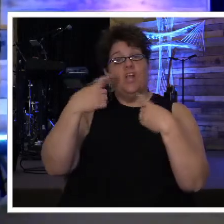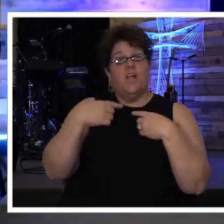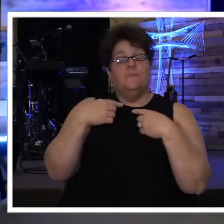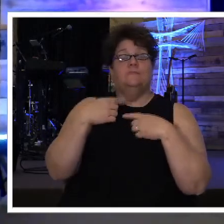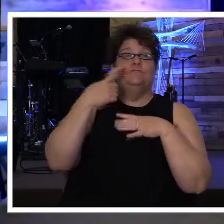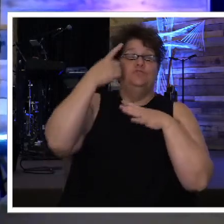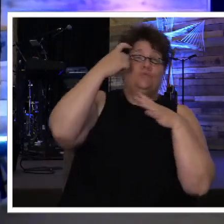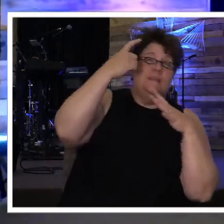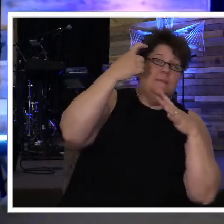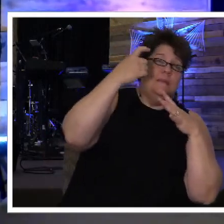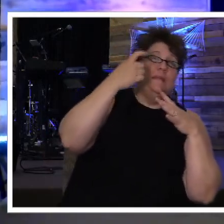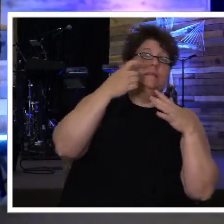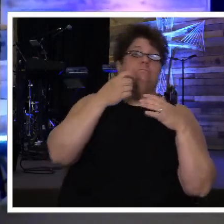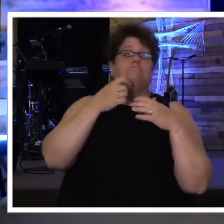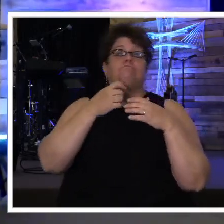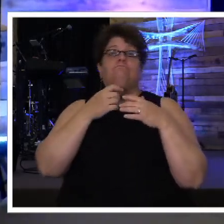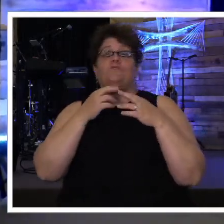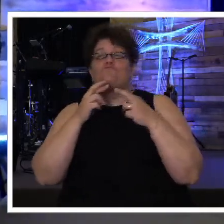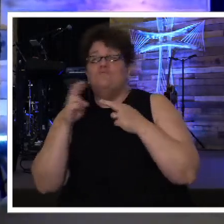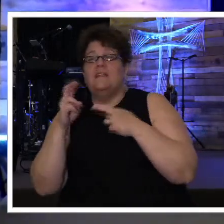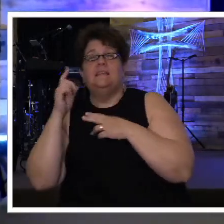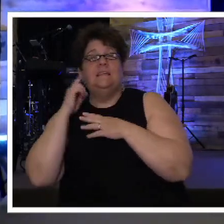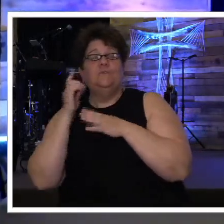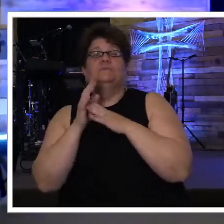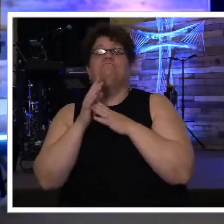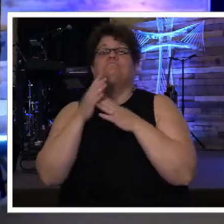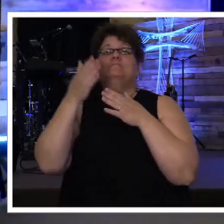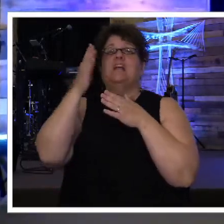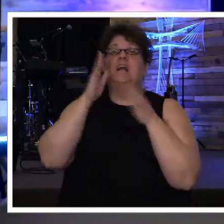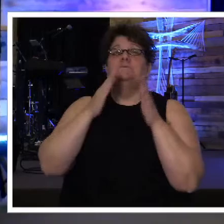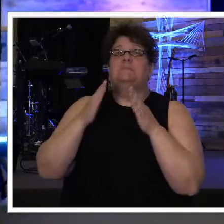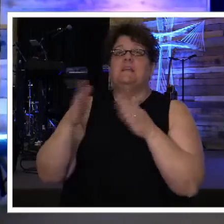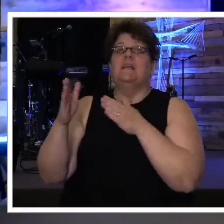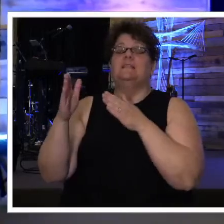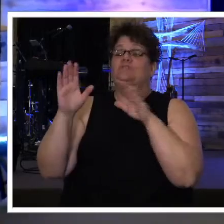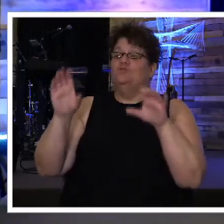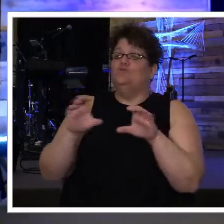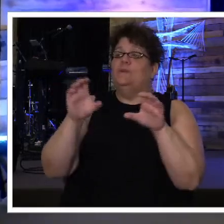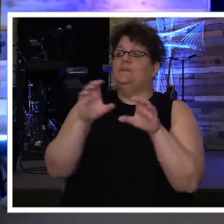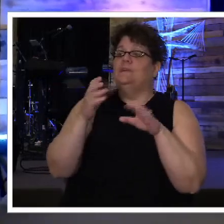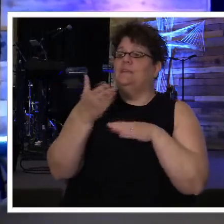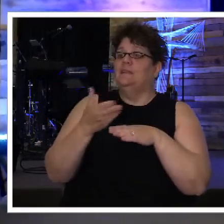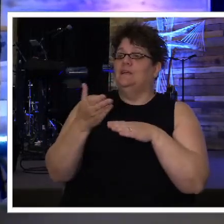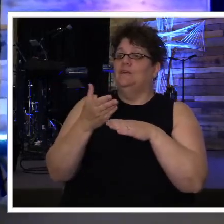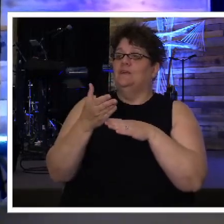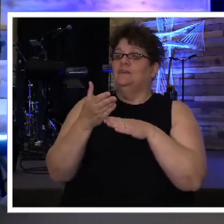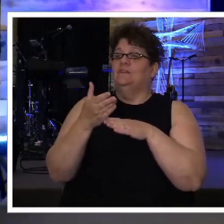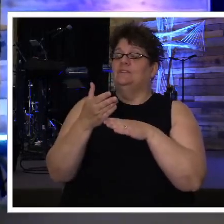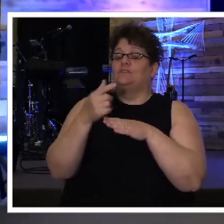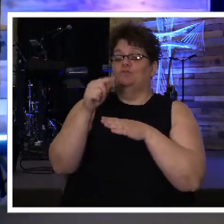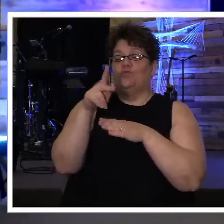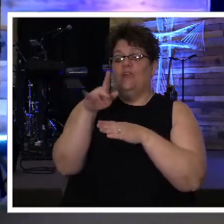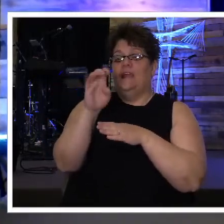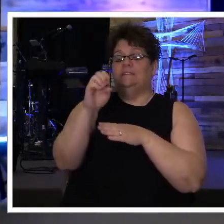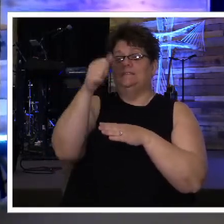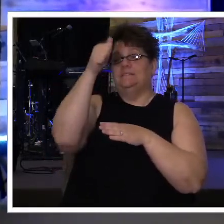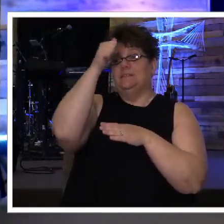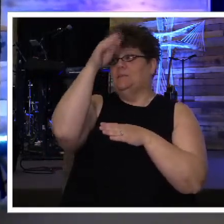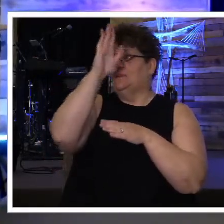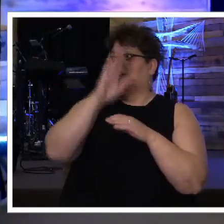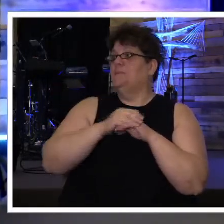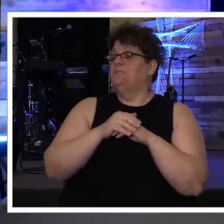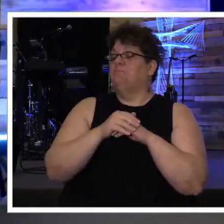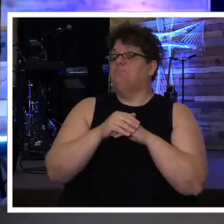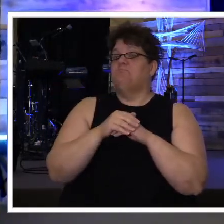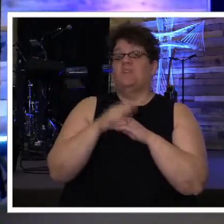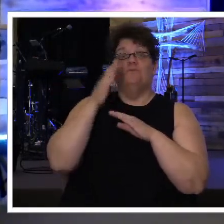dreaming hearts, and come ready to just hear all that God is doing here at Grace Assembly of God and all that he could potentially be doing in the days